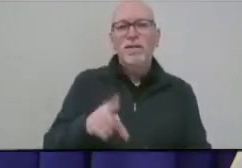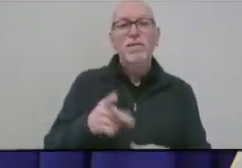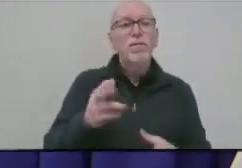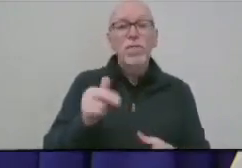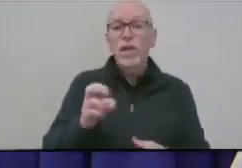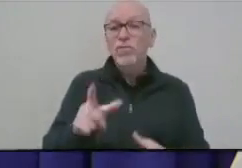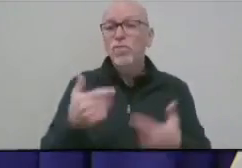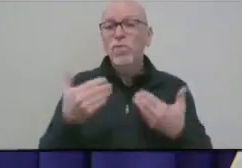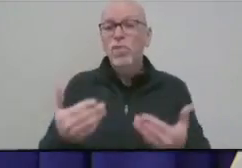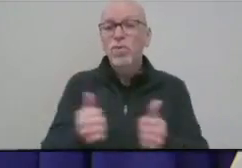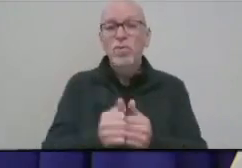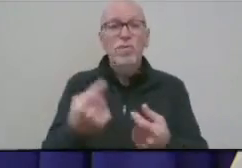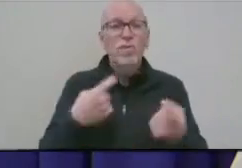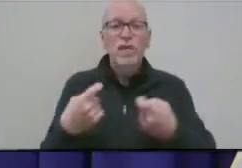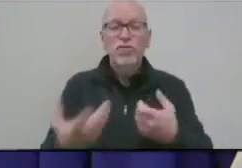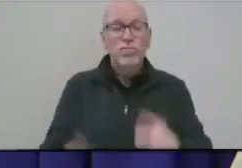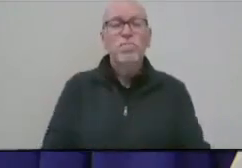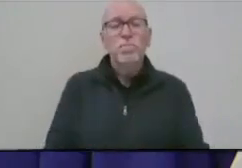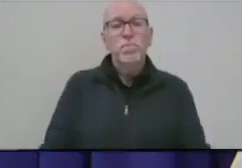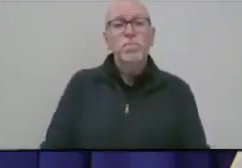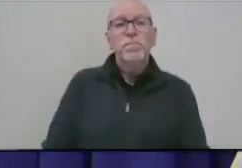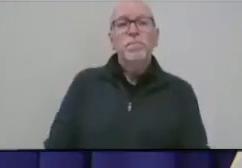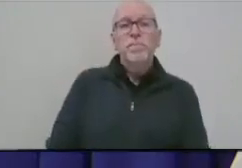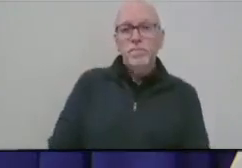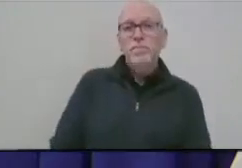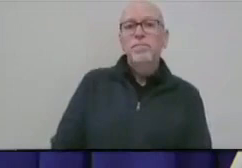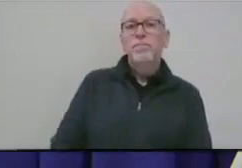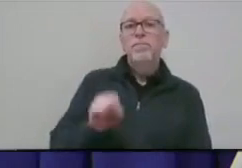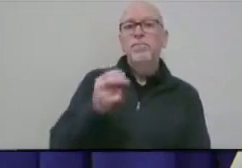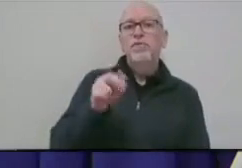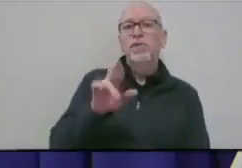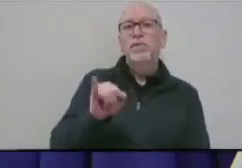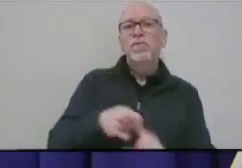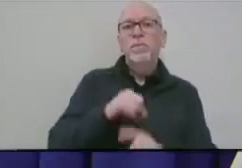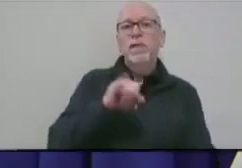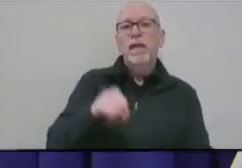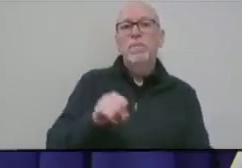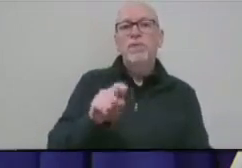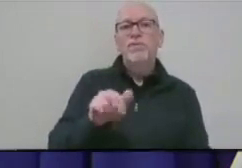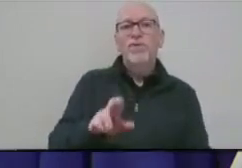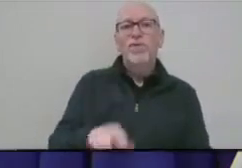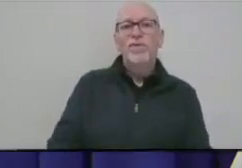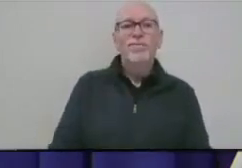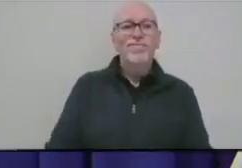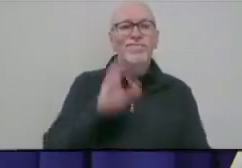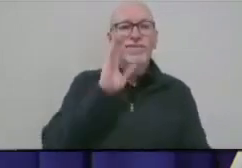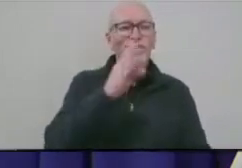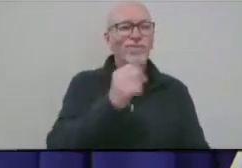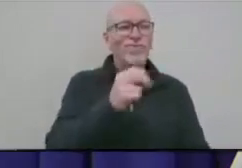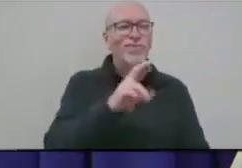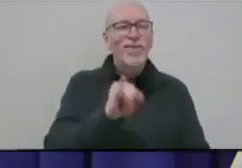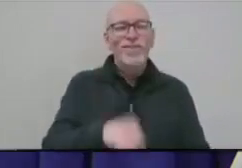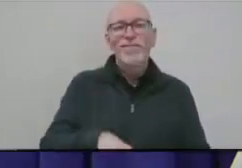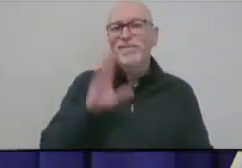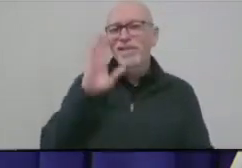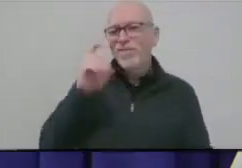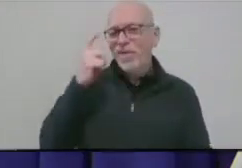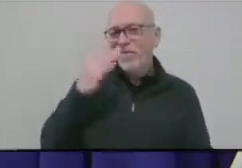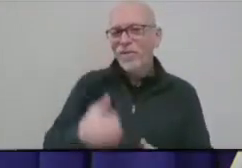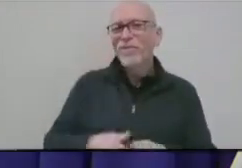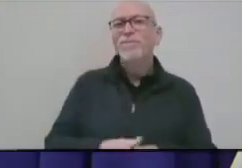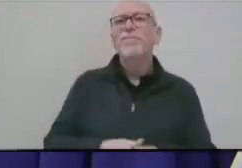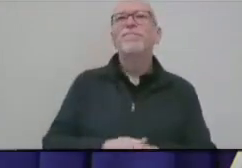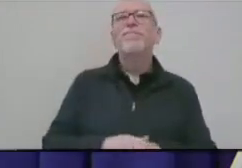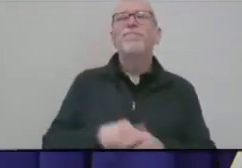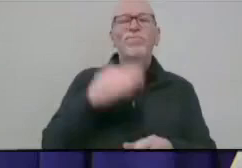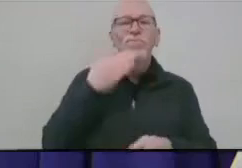just get at it? Sherry with the Indianapolis Star. Afternoon, Sherry. Afternoon, Governor. Good afternoon.